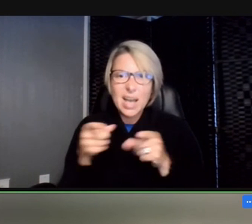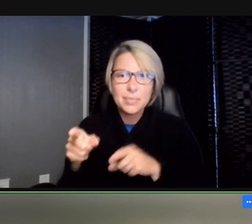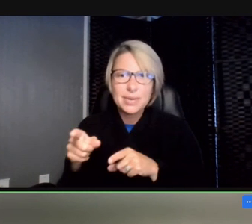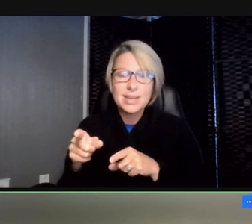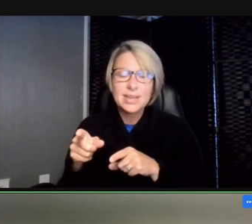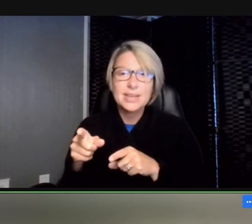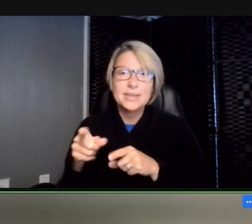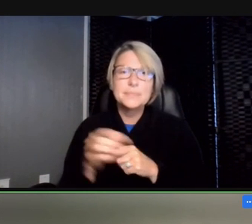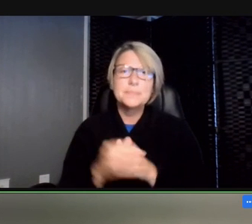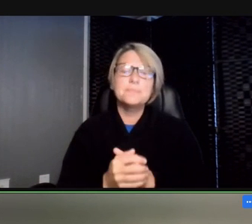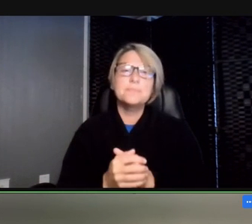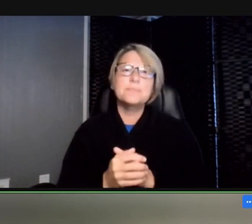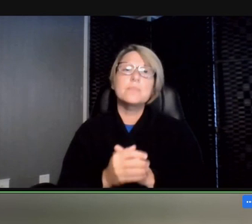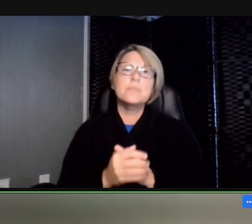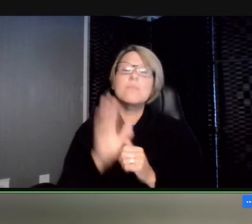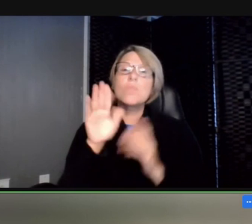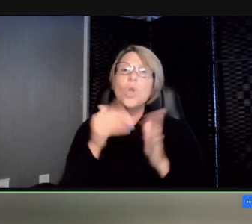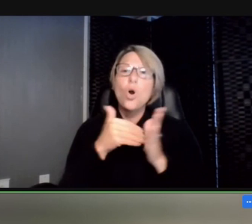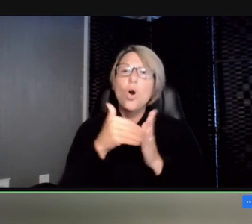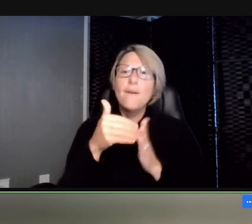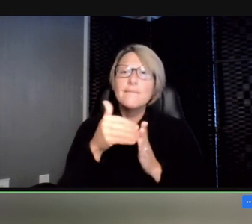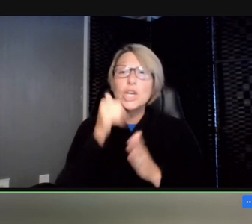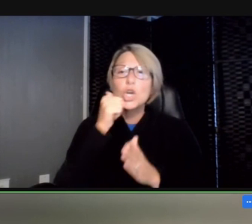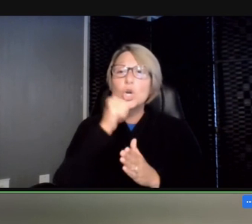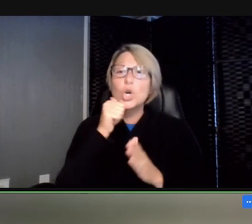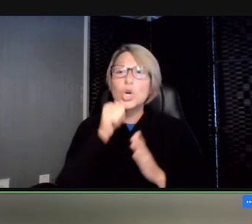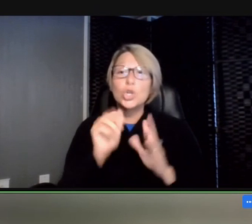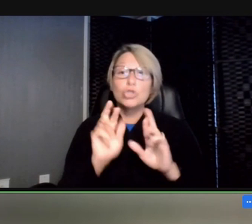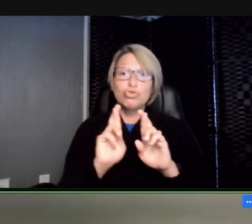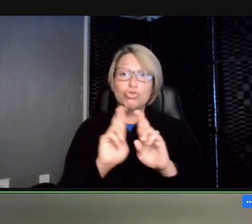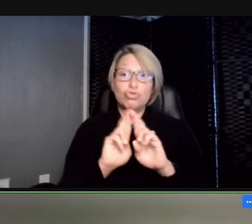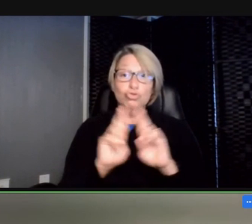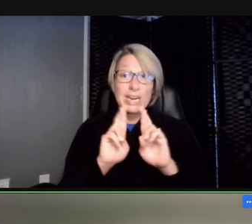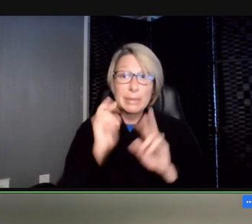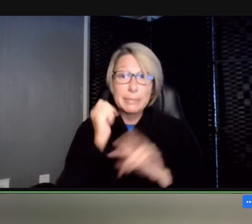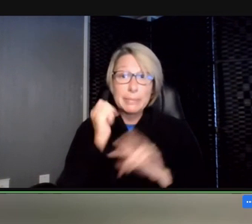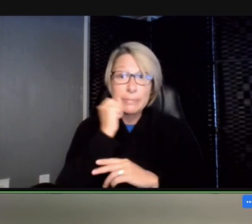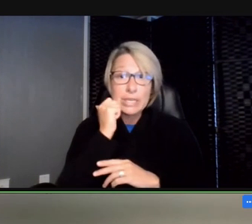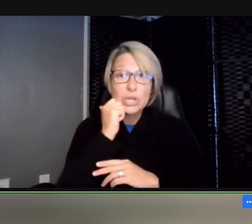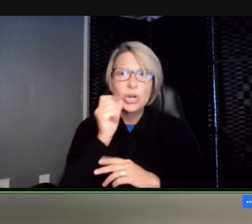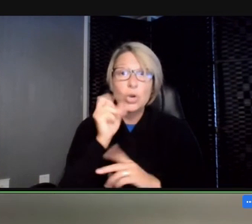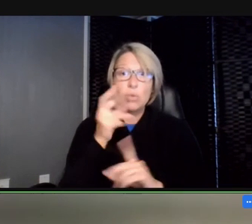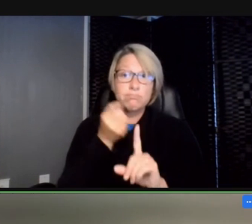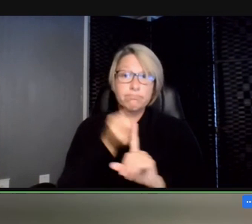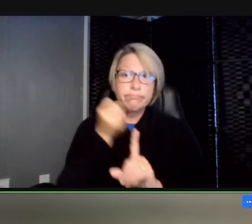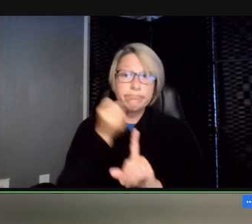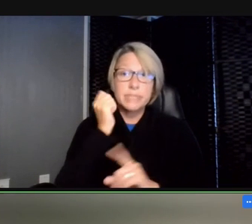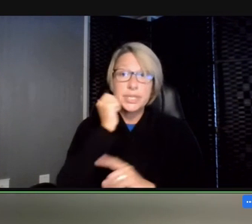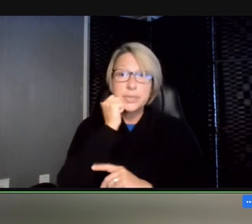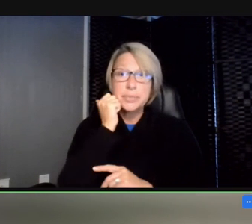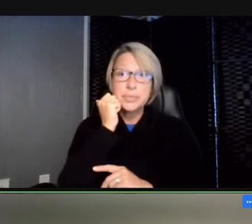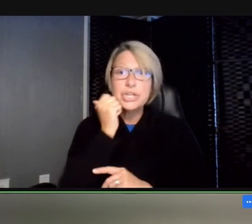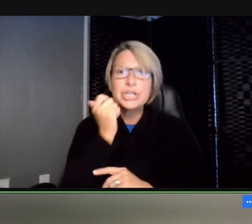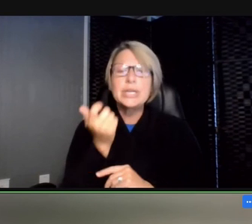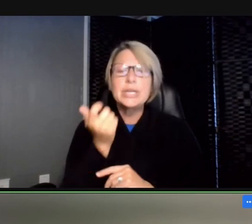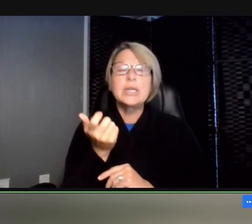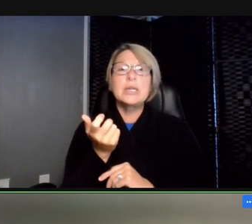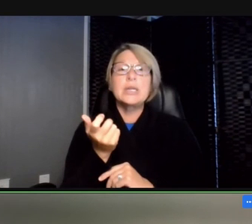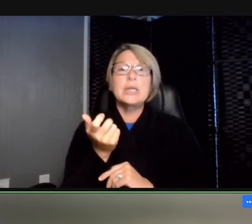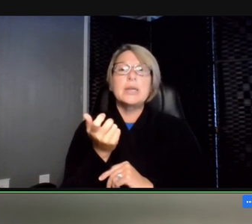are having, right before their period or during their period, that they are